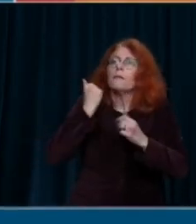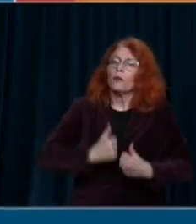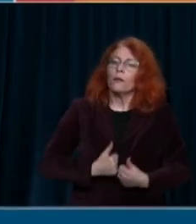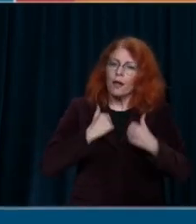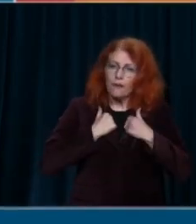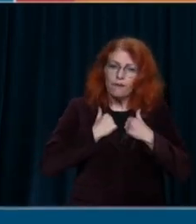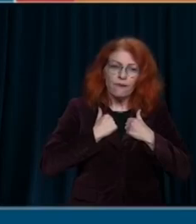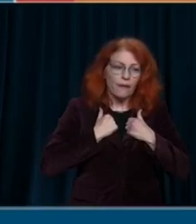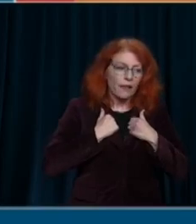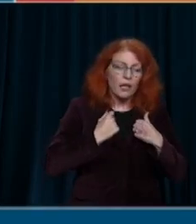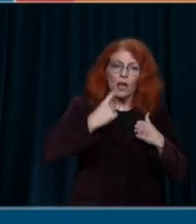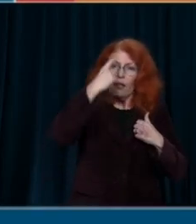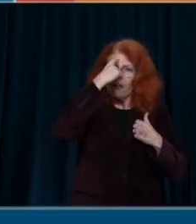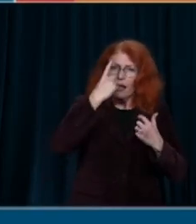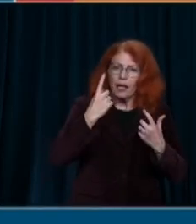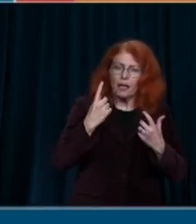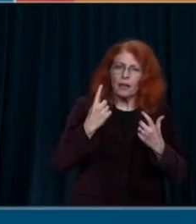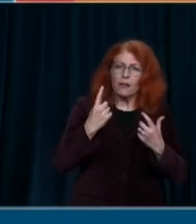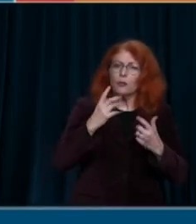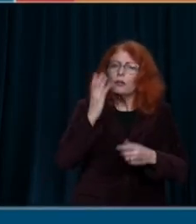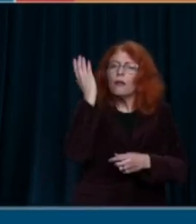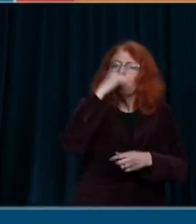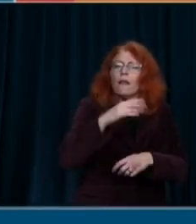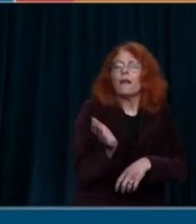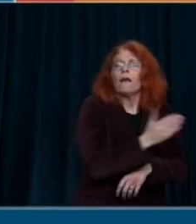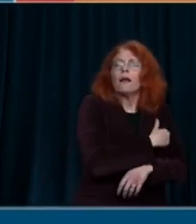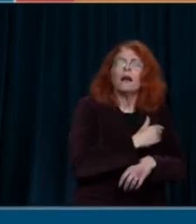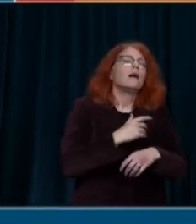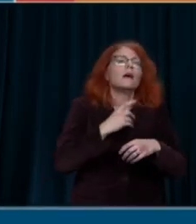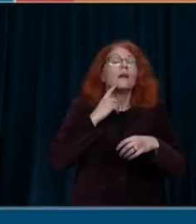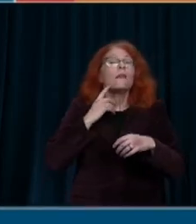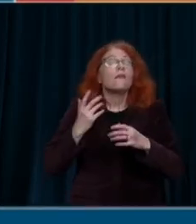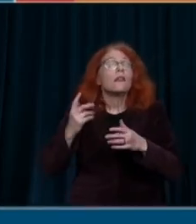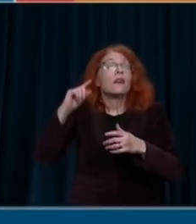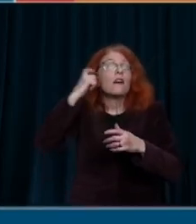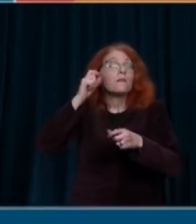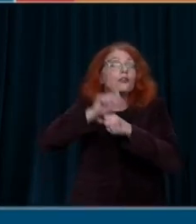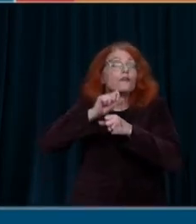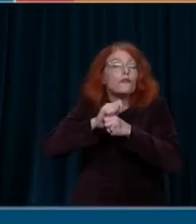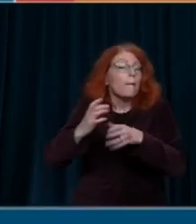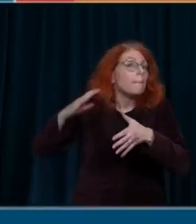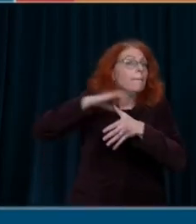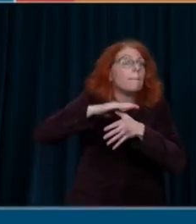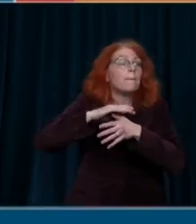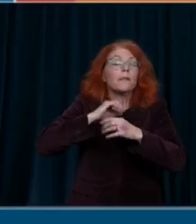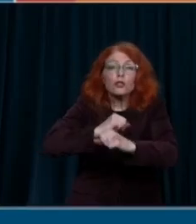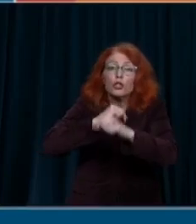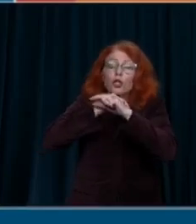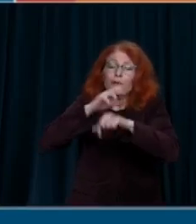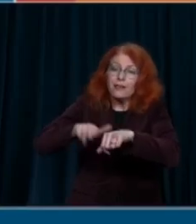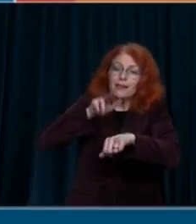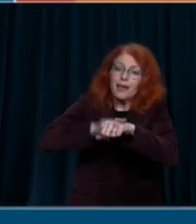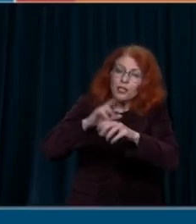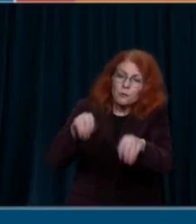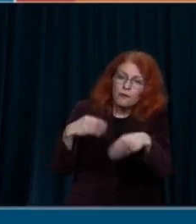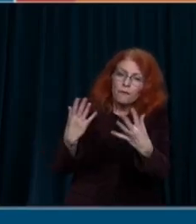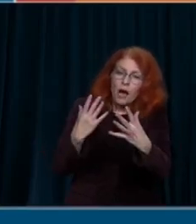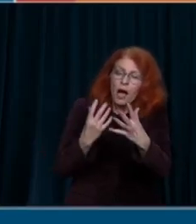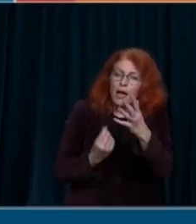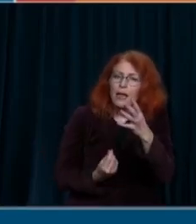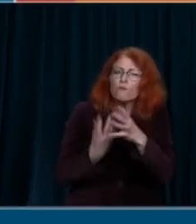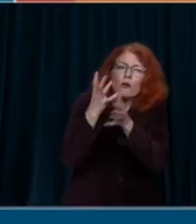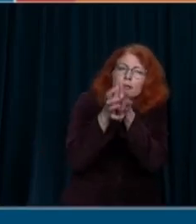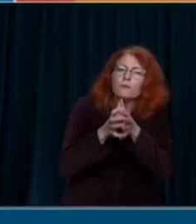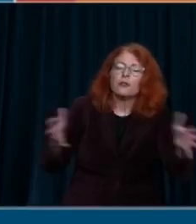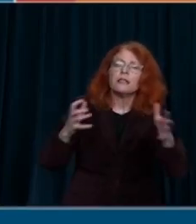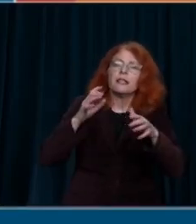And I don't think we can go past that, because the government's job, number one, is to secure our nation and provide a prosperous